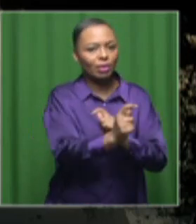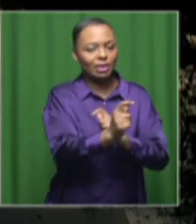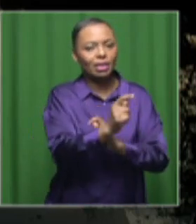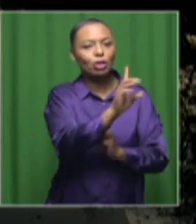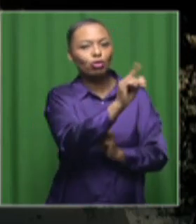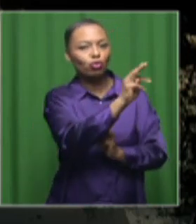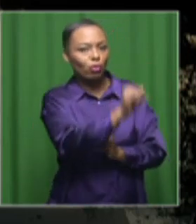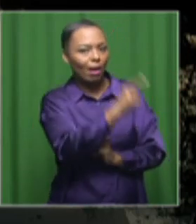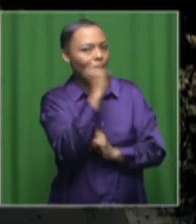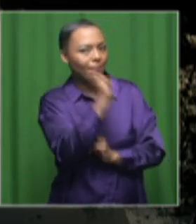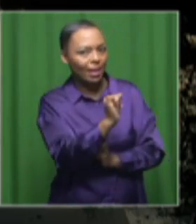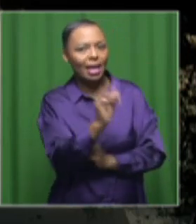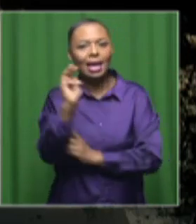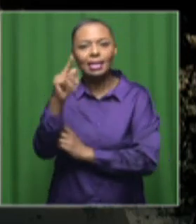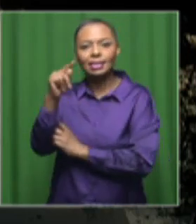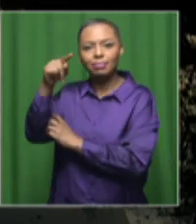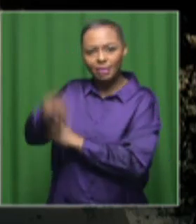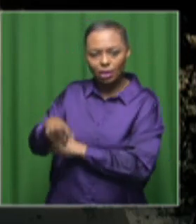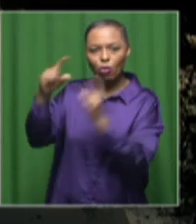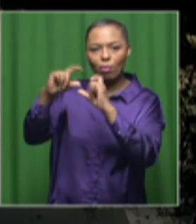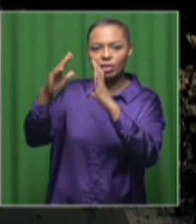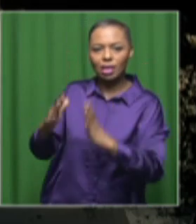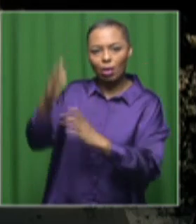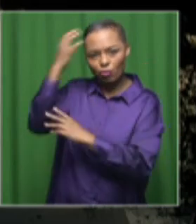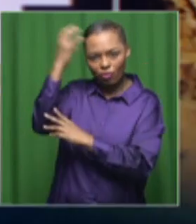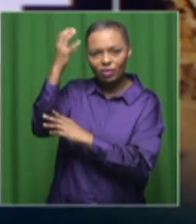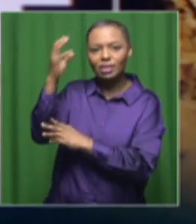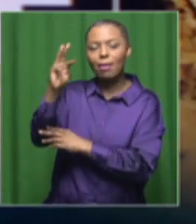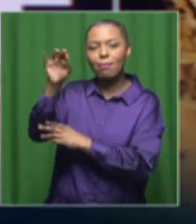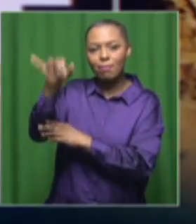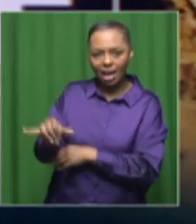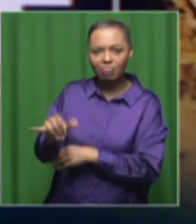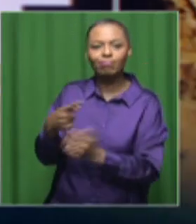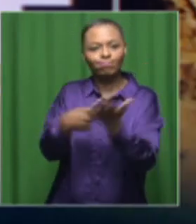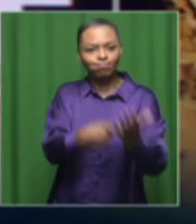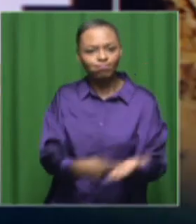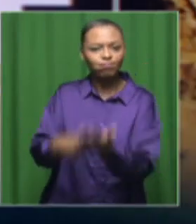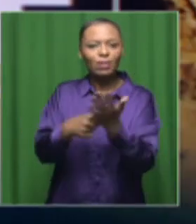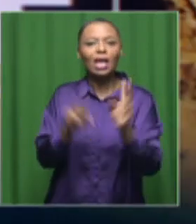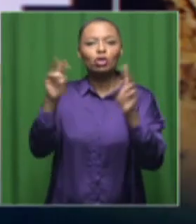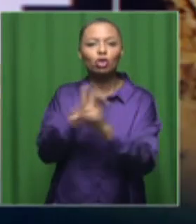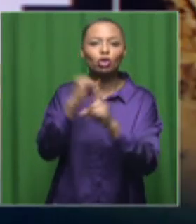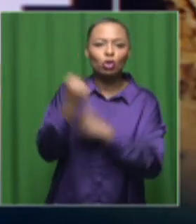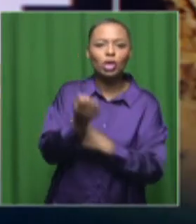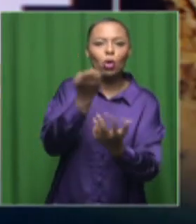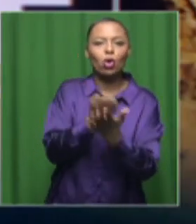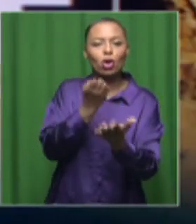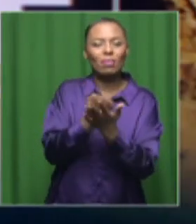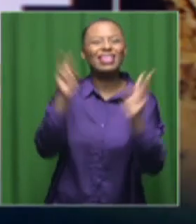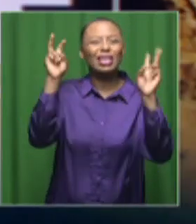Gqubule, and NDP Commissioner, Professor Julian May, discussing the socio-economic state